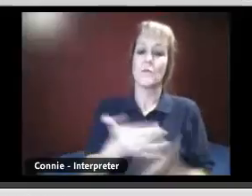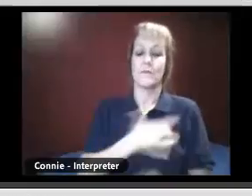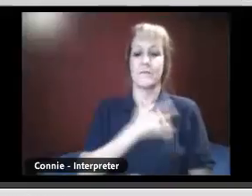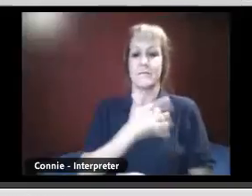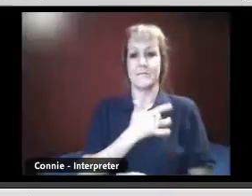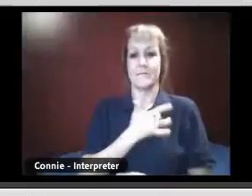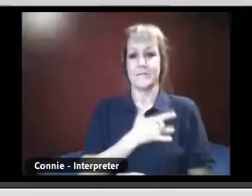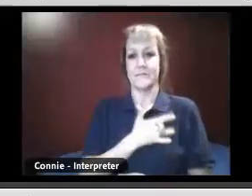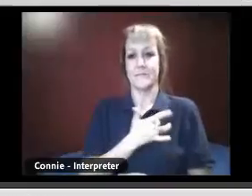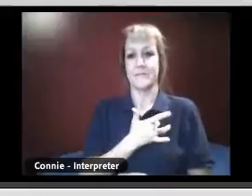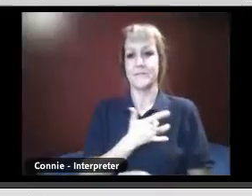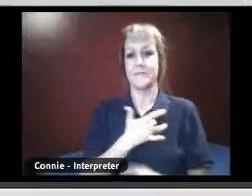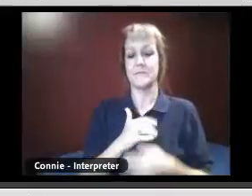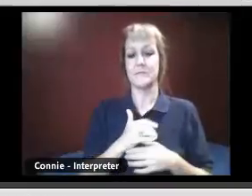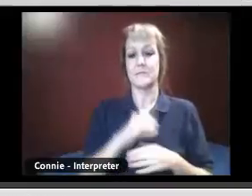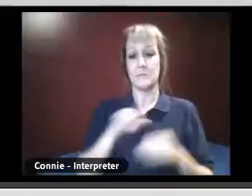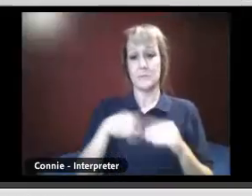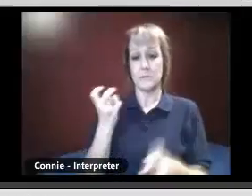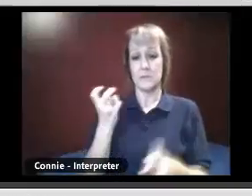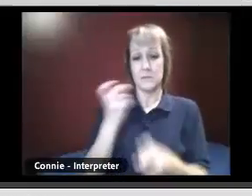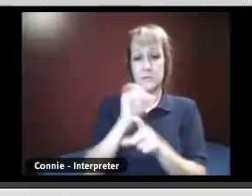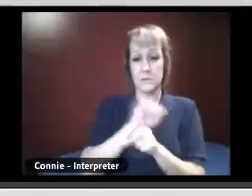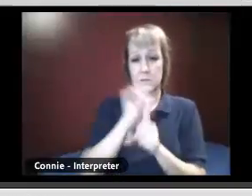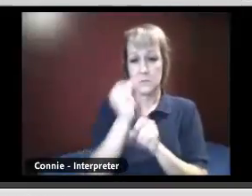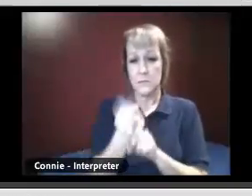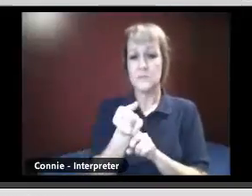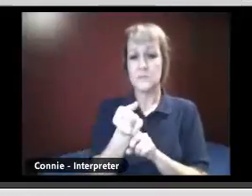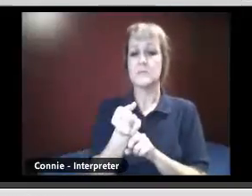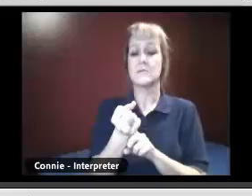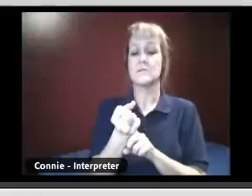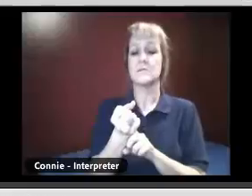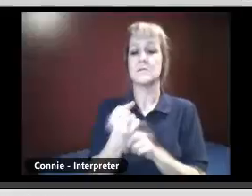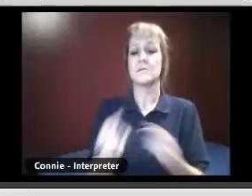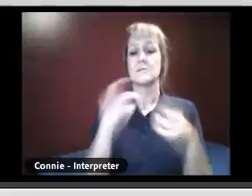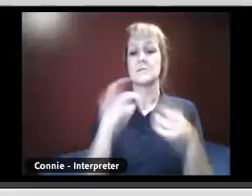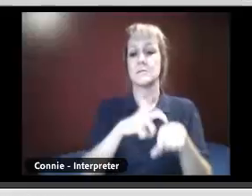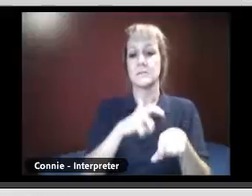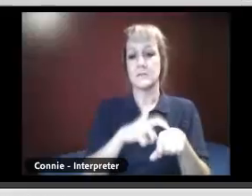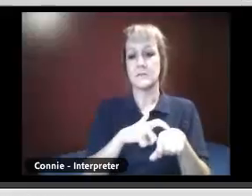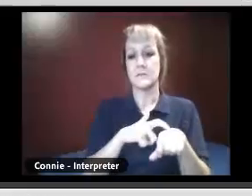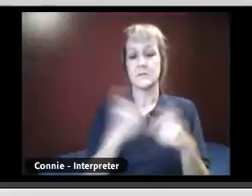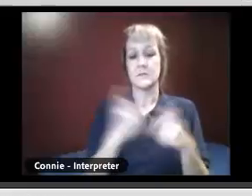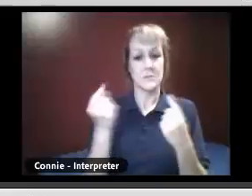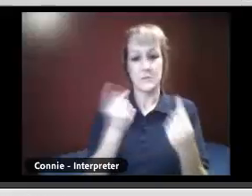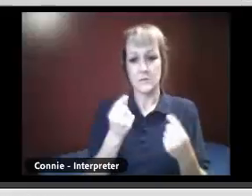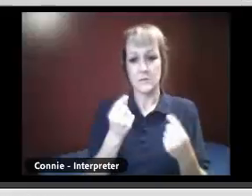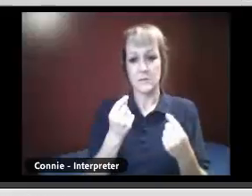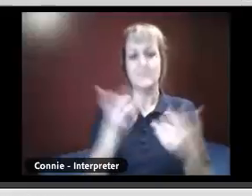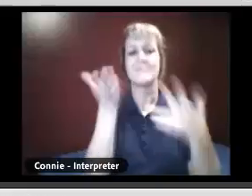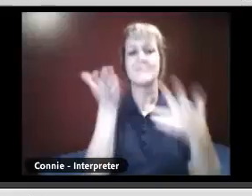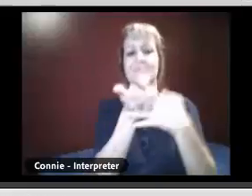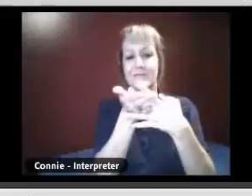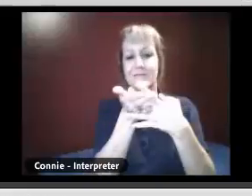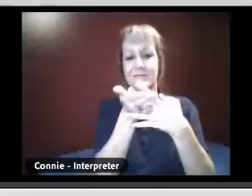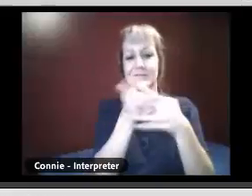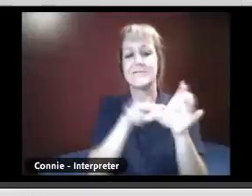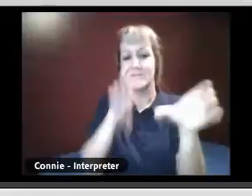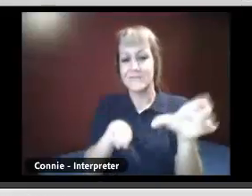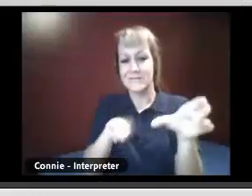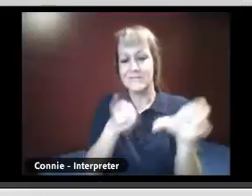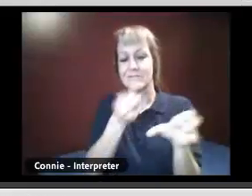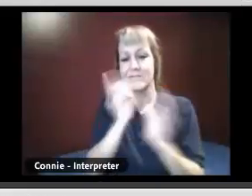And especially when you're in a tough situation, Cheryl, is that a lot of times one of the best things to do is to get everybody to take a break and walk away for a couple moments when you